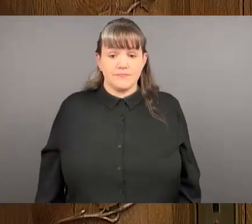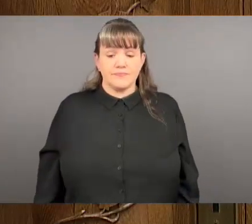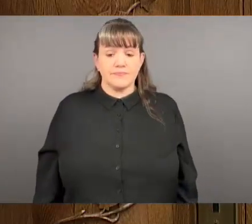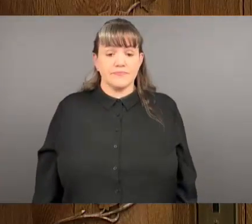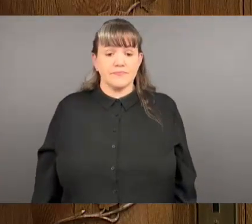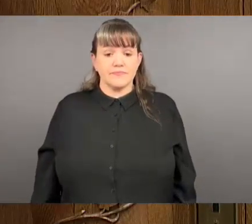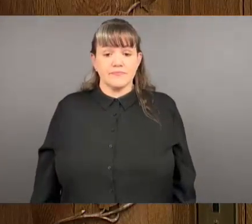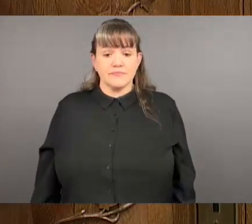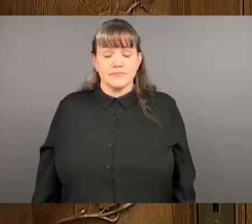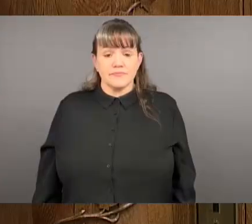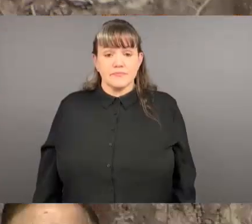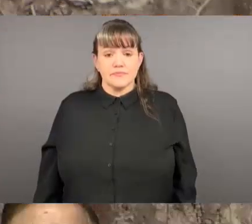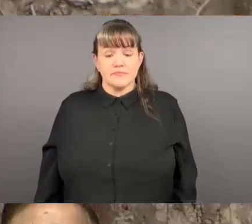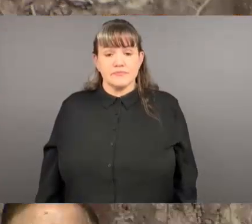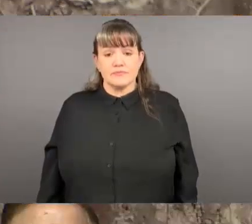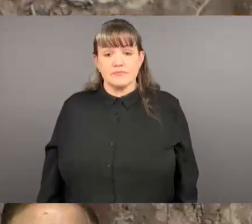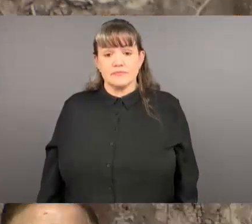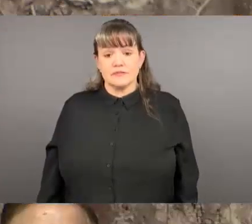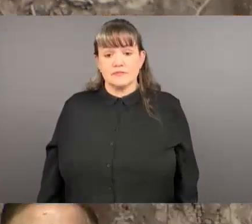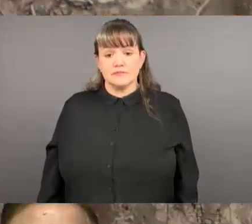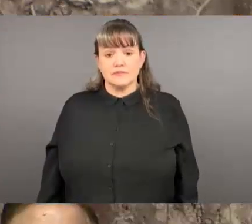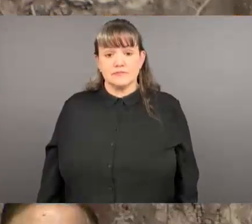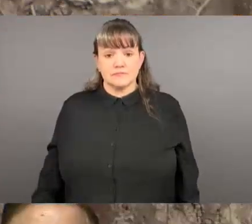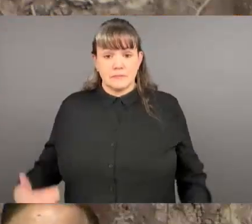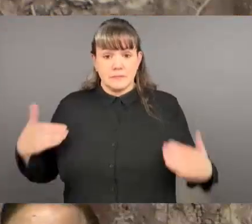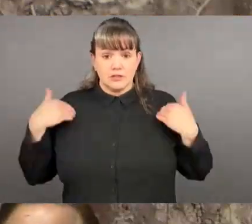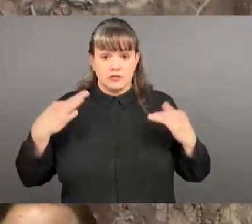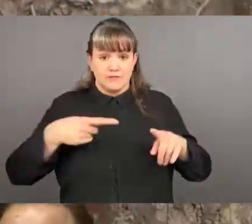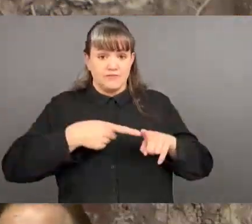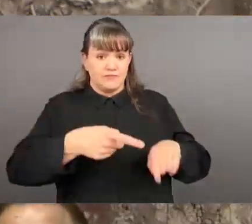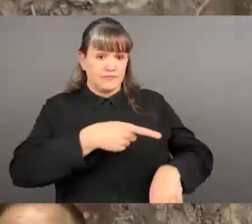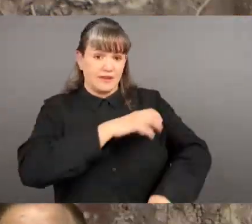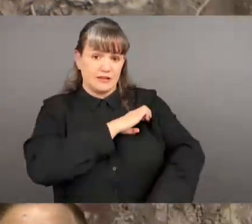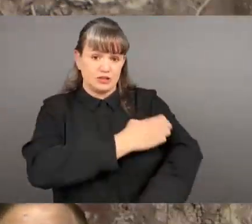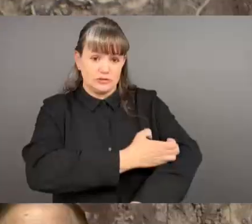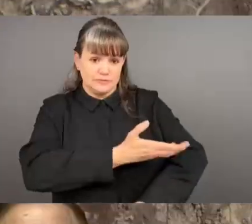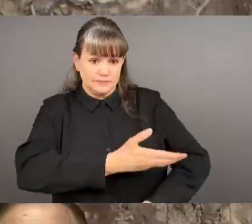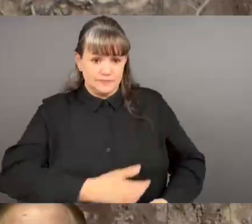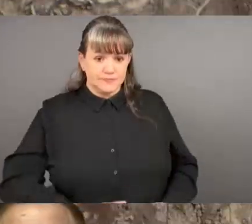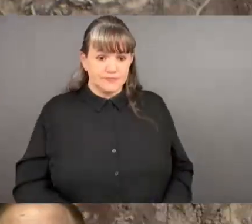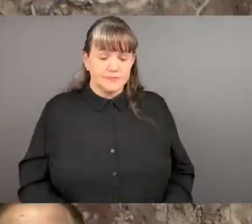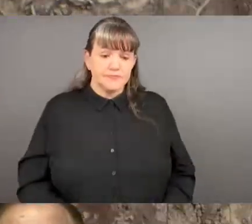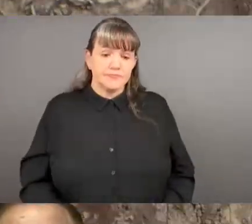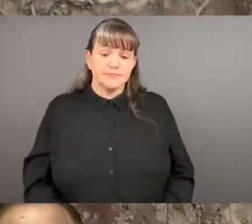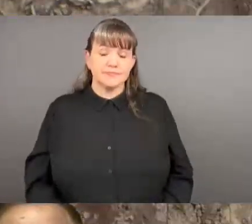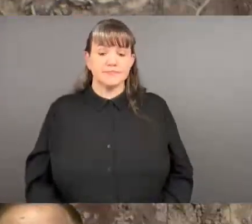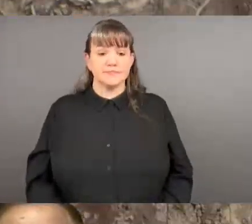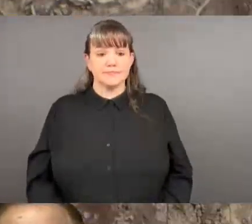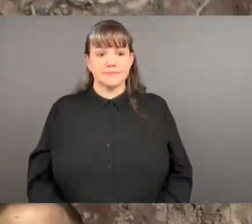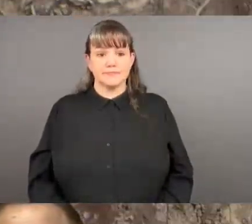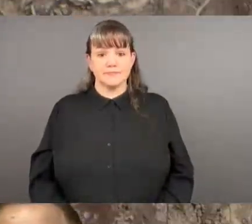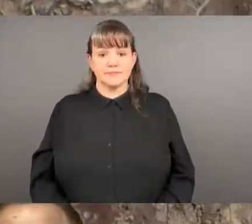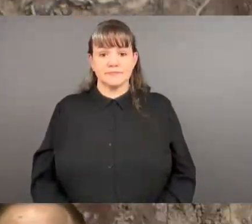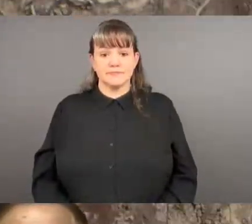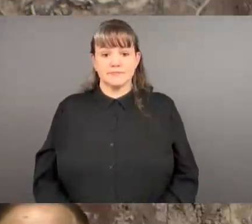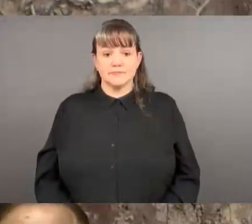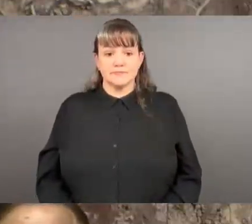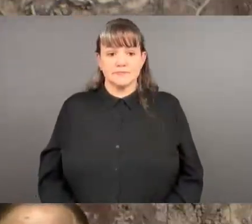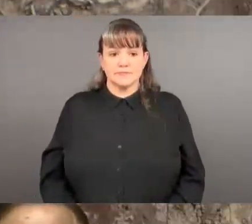Minister of Energy. Honourable Speaker, I am, of course, impressed Members, by...